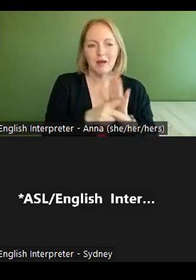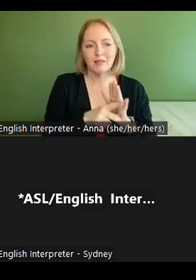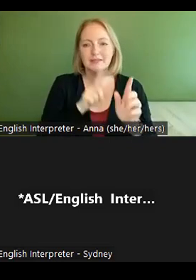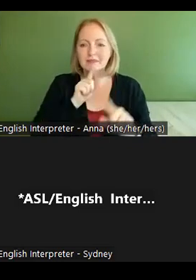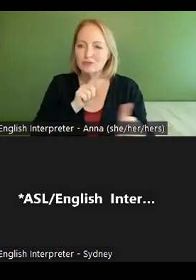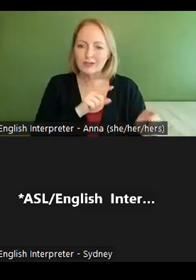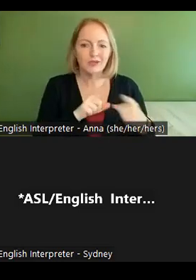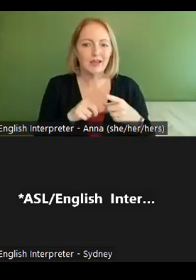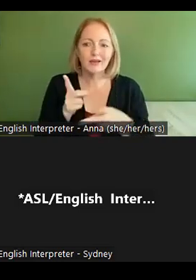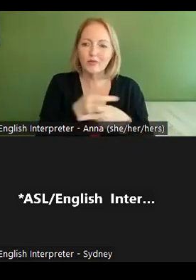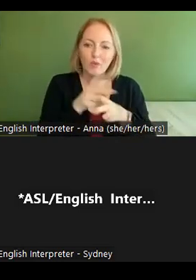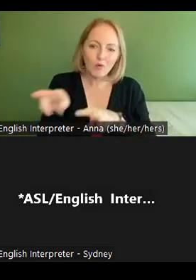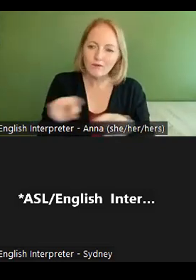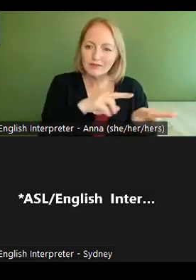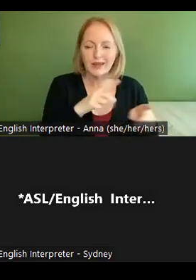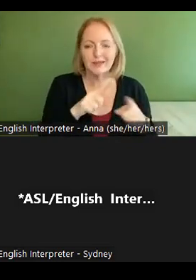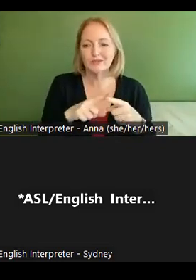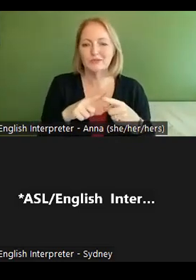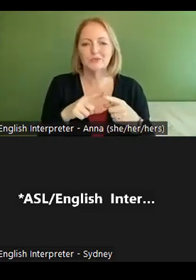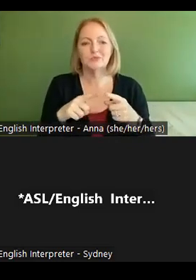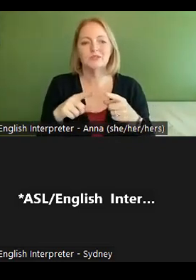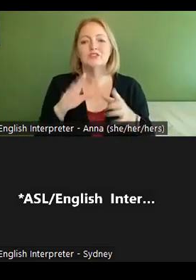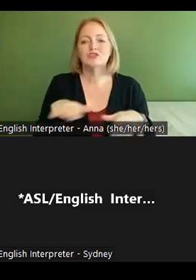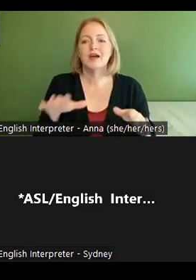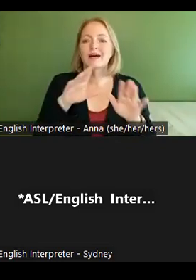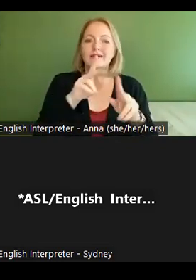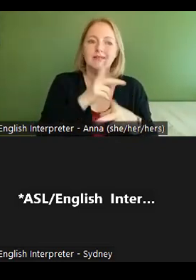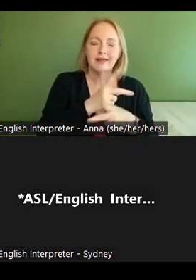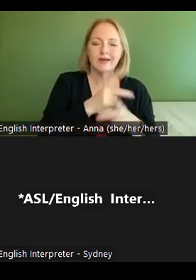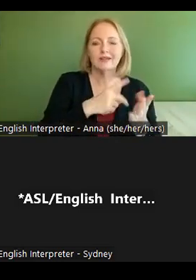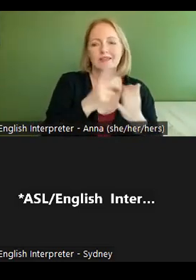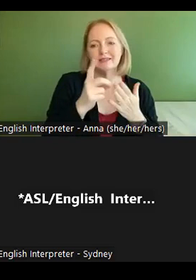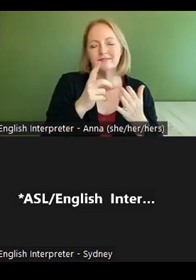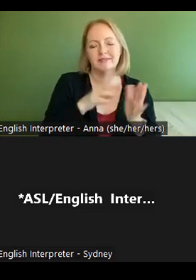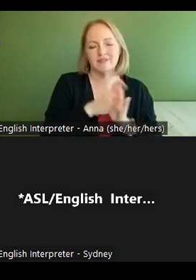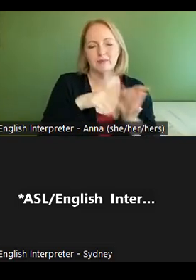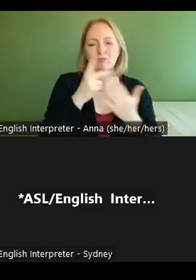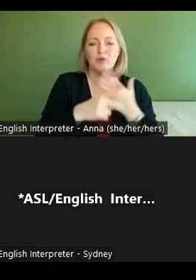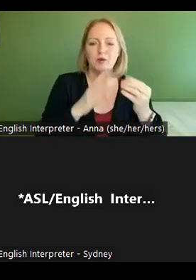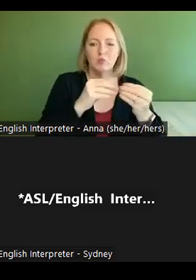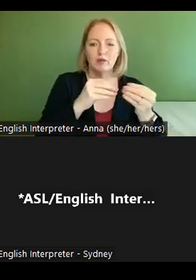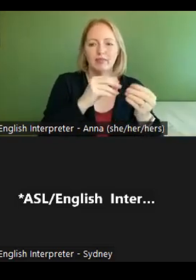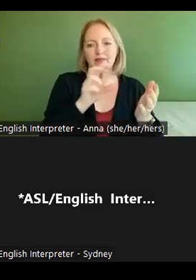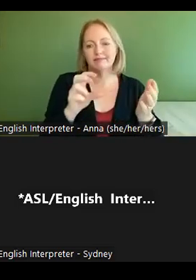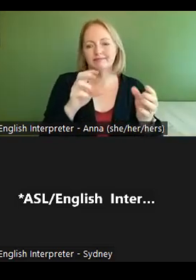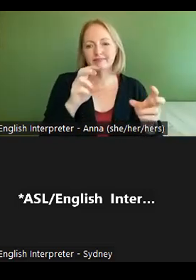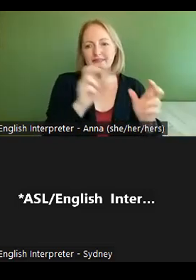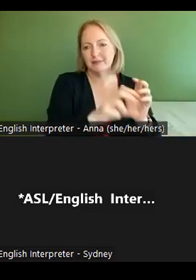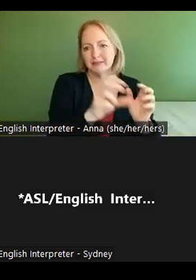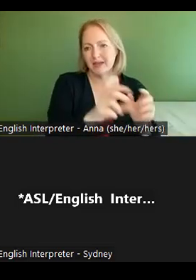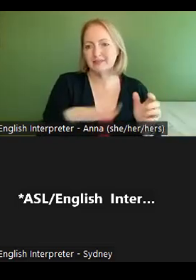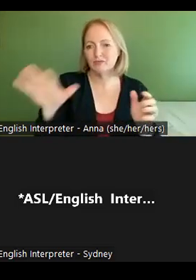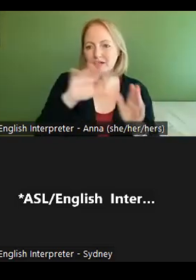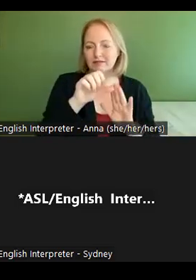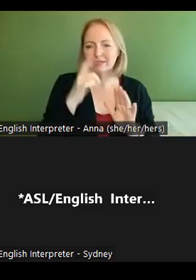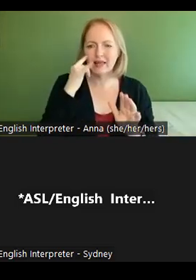and oversight to subsidize child care and development programs across California. Looks like